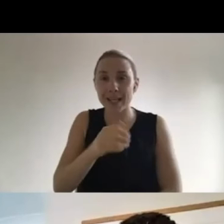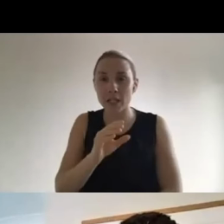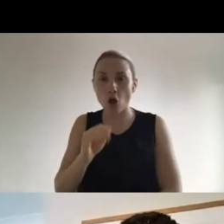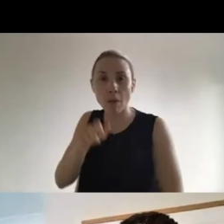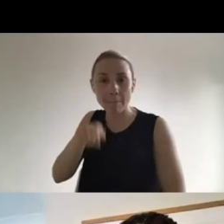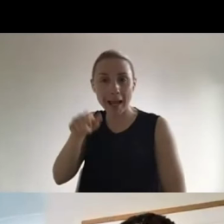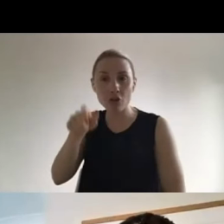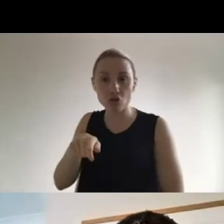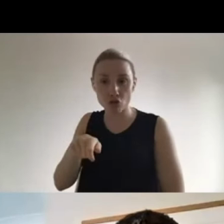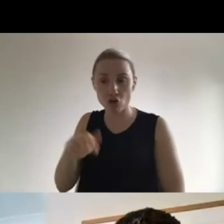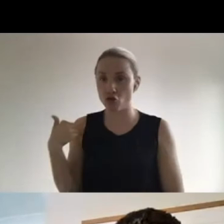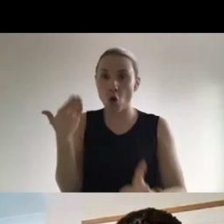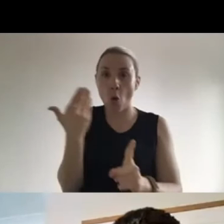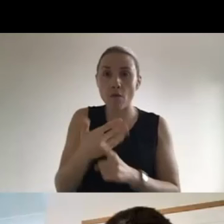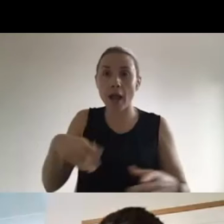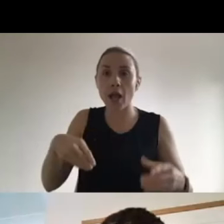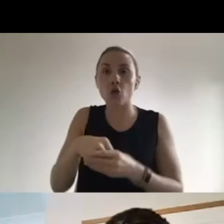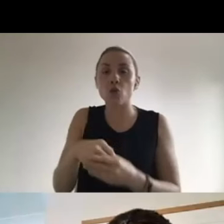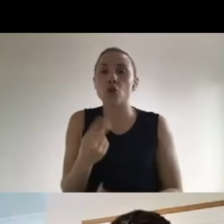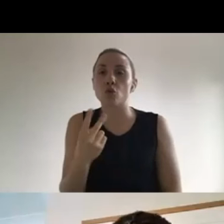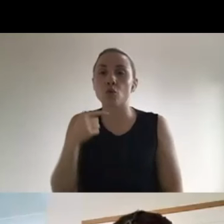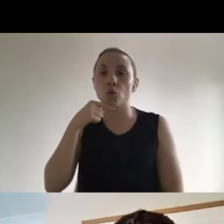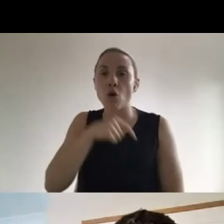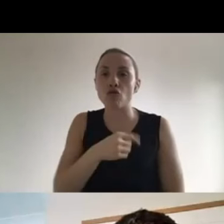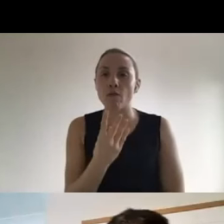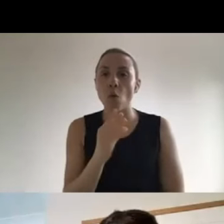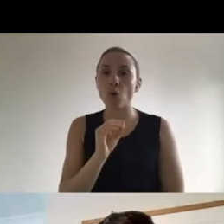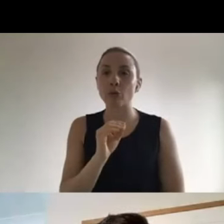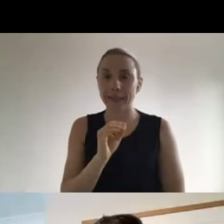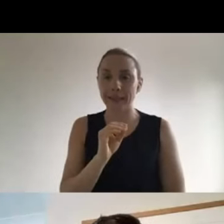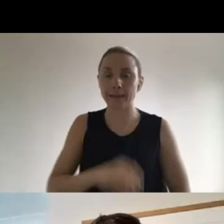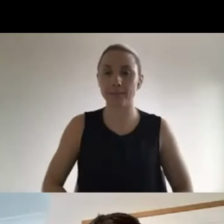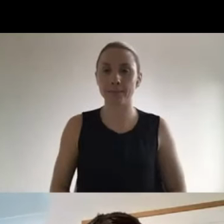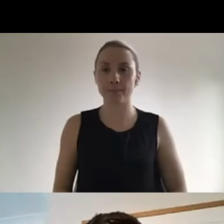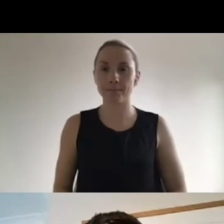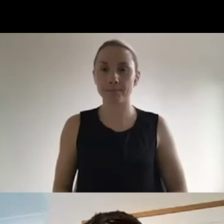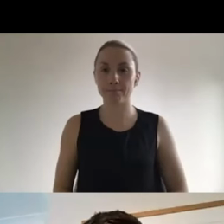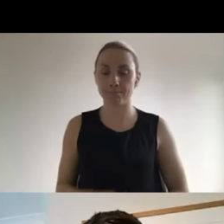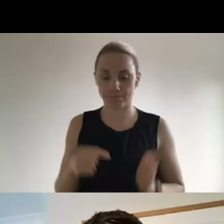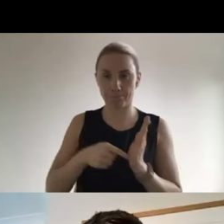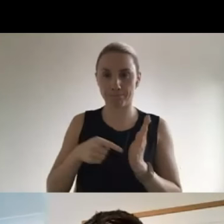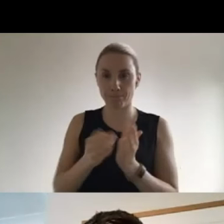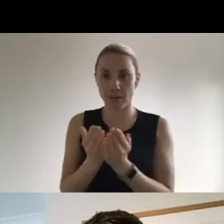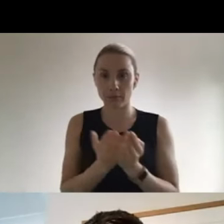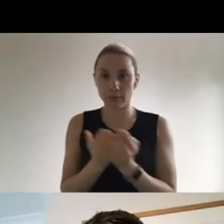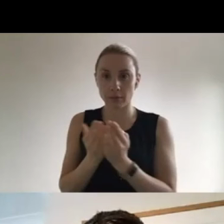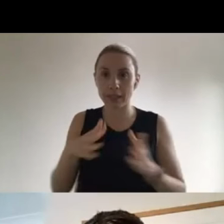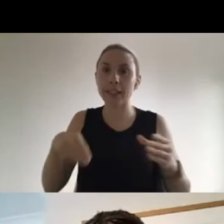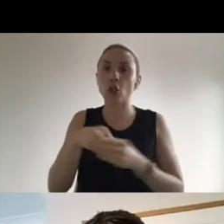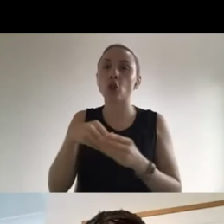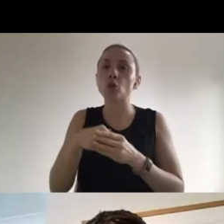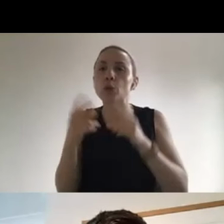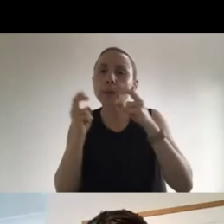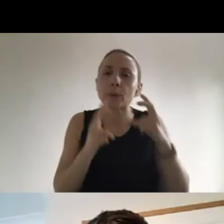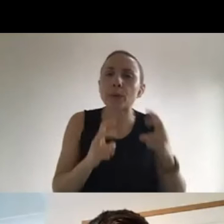included 240 in the study. And we also, in the study, explore the impact of sudden onset hearing loss